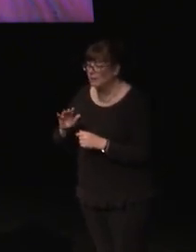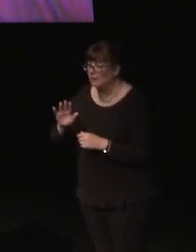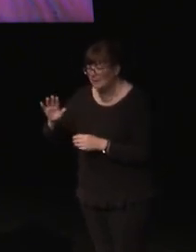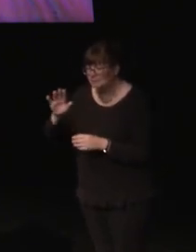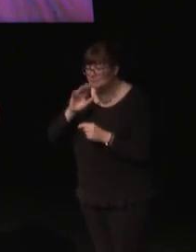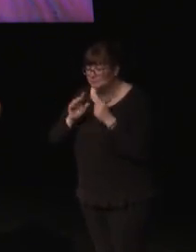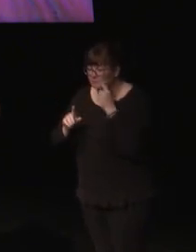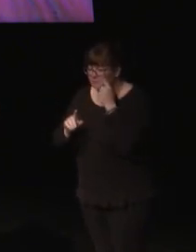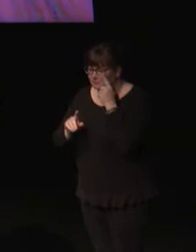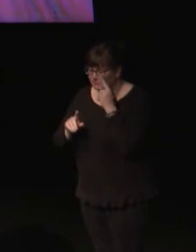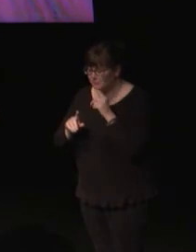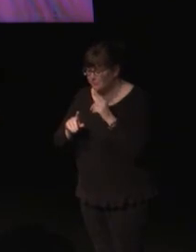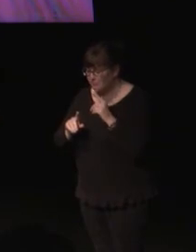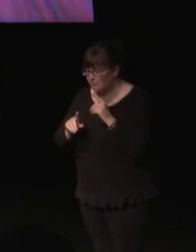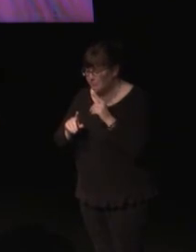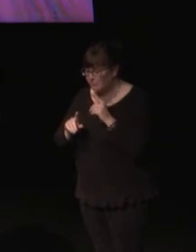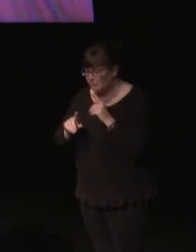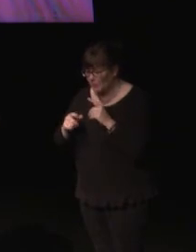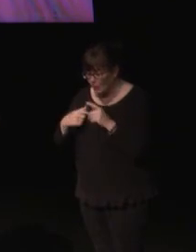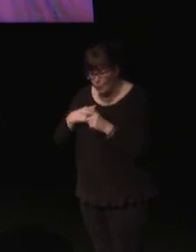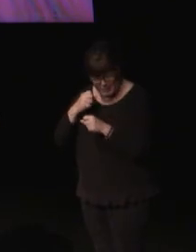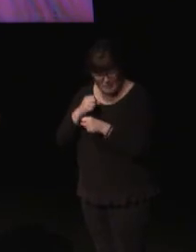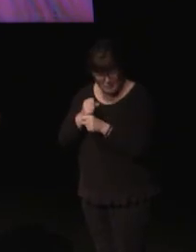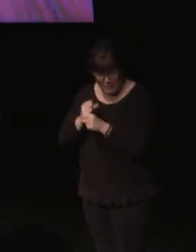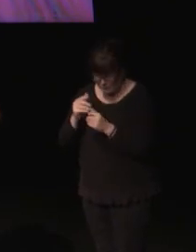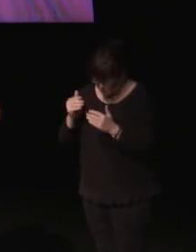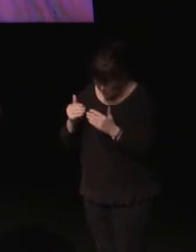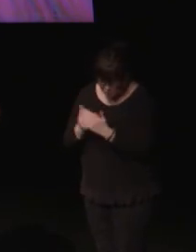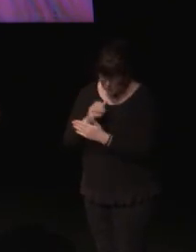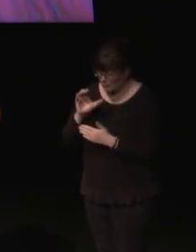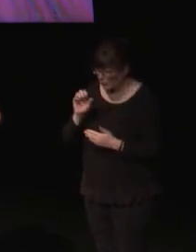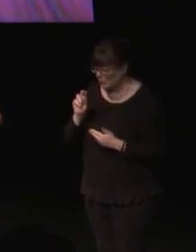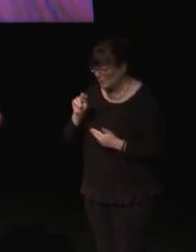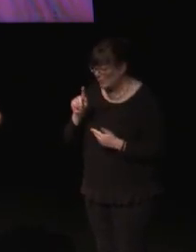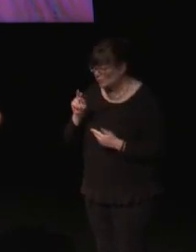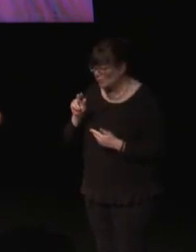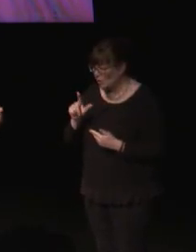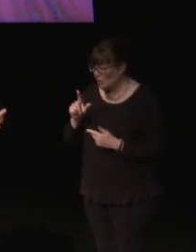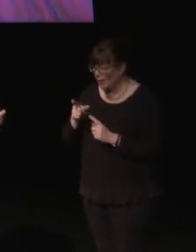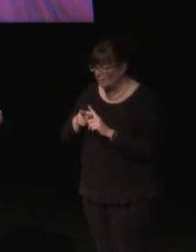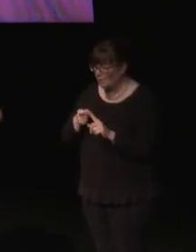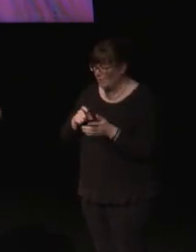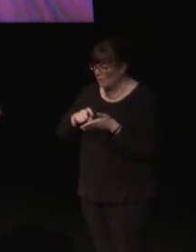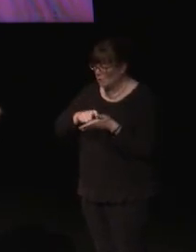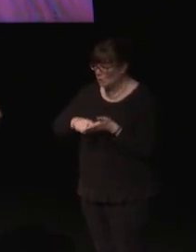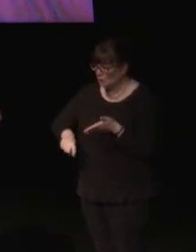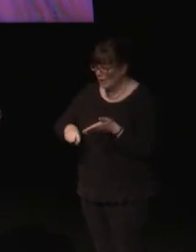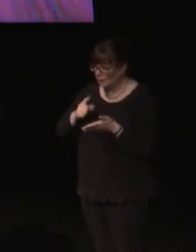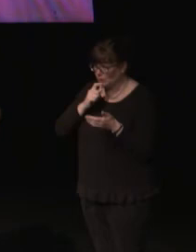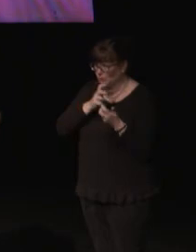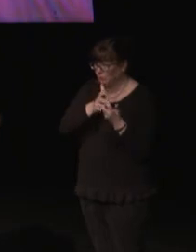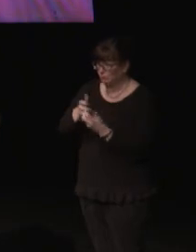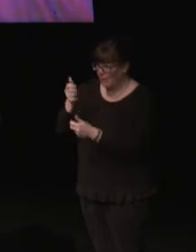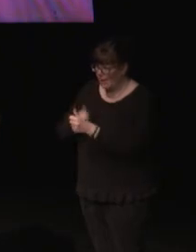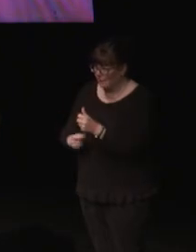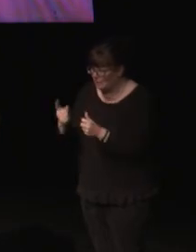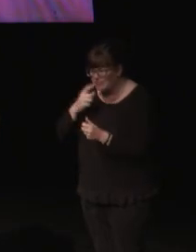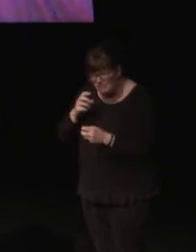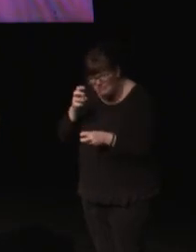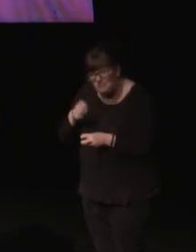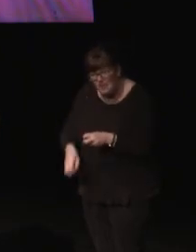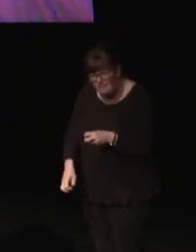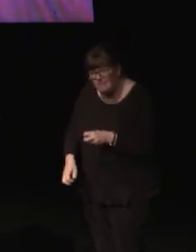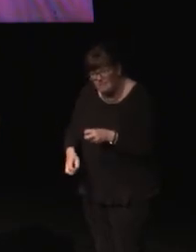like, we make a brand new controller from scratch for everybody. And it's tough. It's rigorous. It takes a lot of